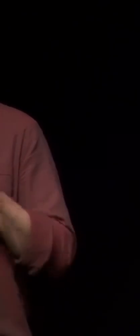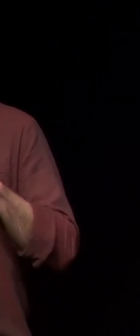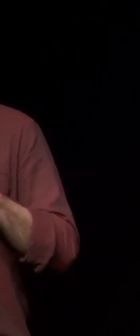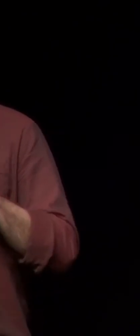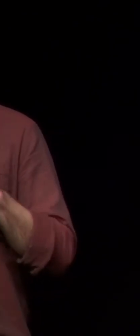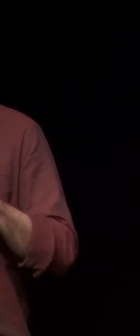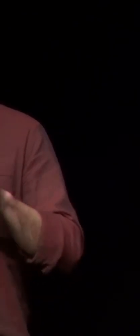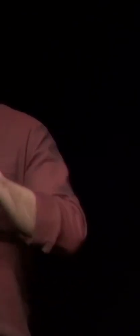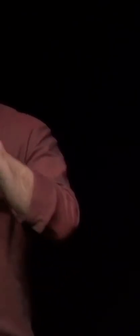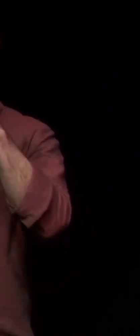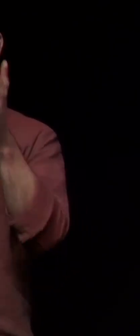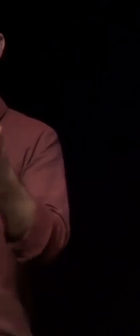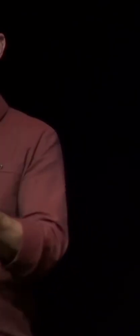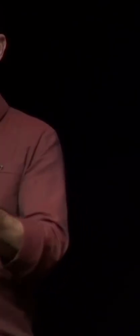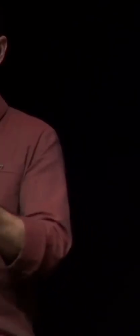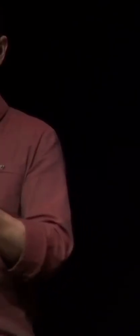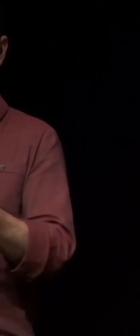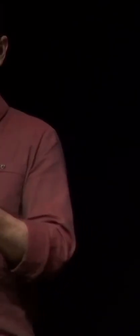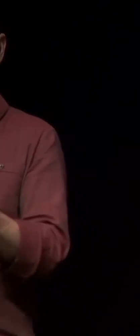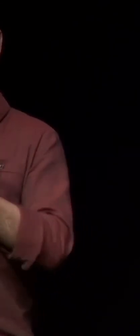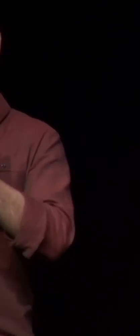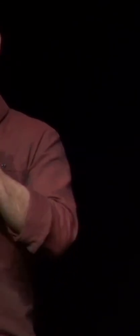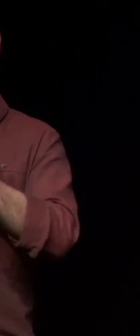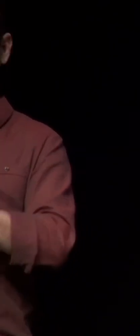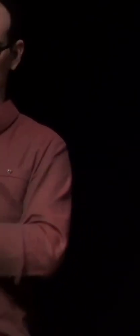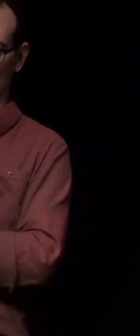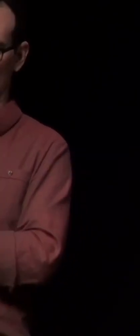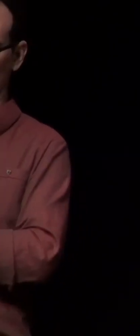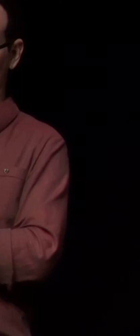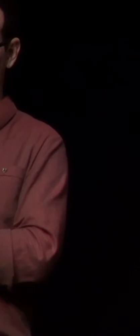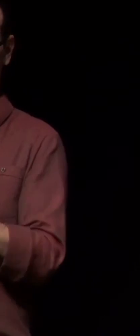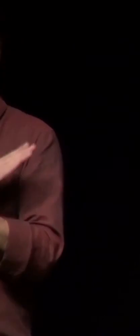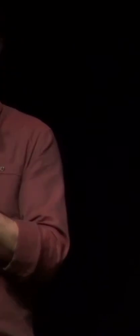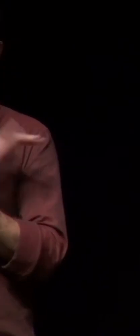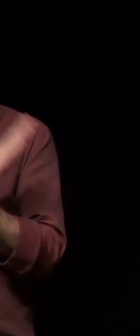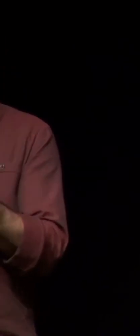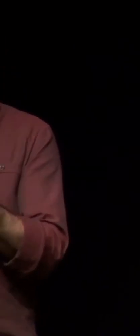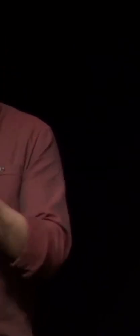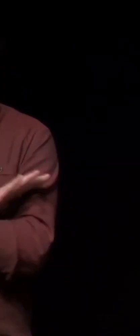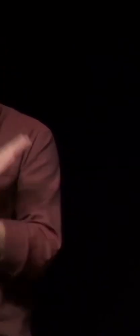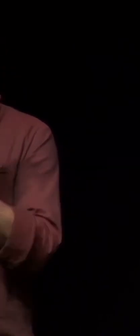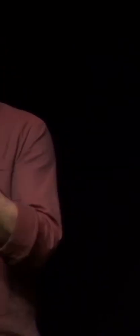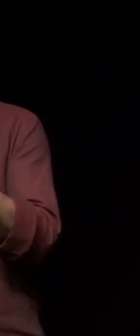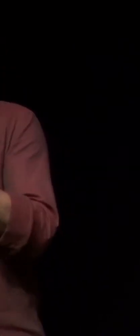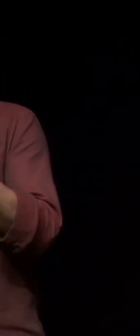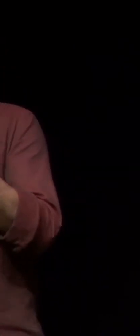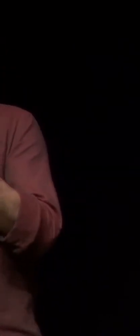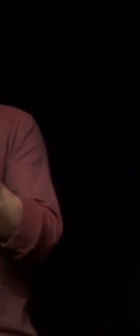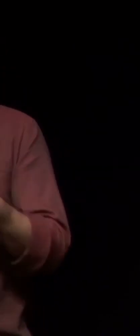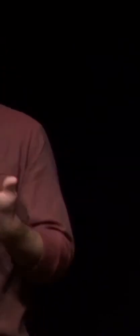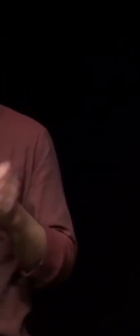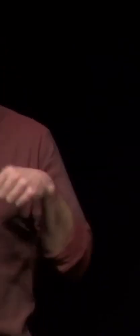of policy tools that we can use whenever we think about any public issue or social issue. So we've heard a bit about today